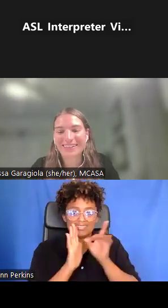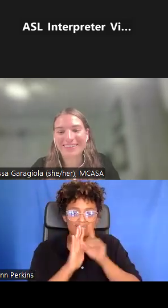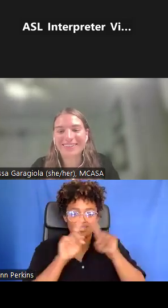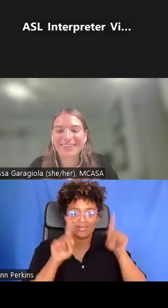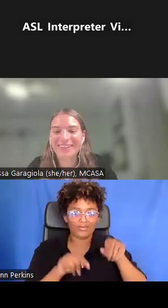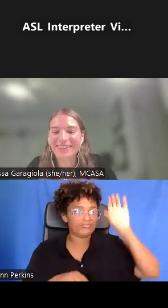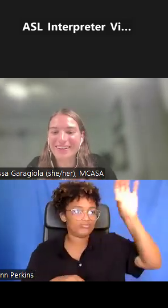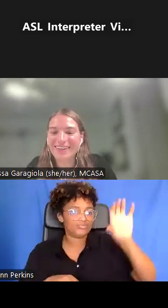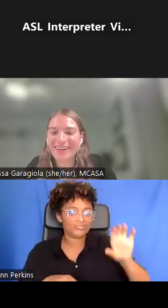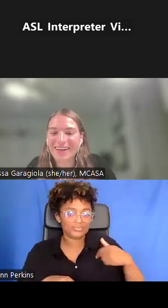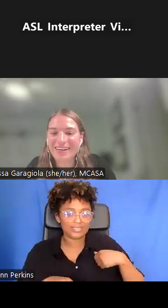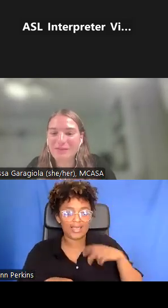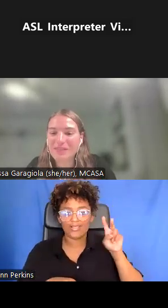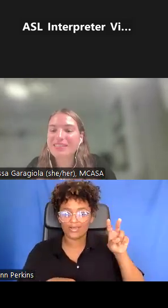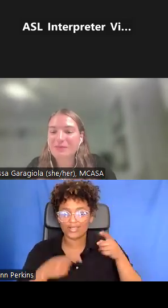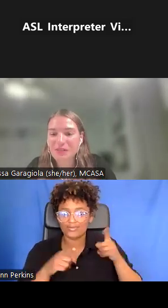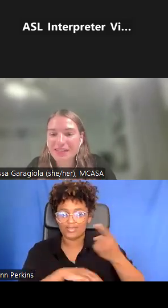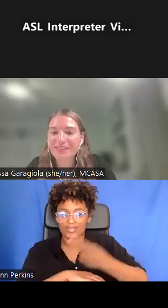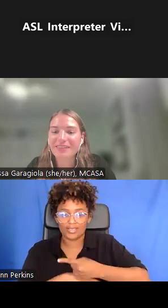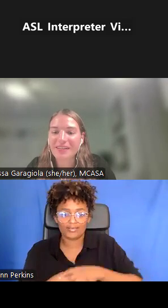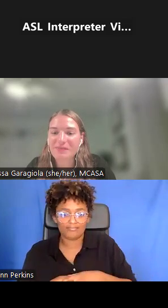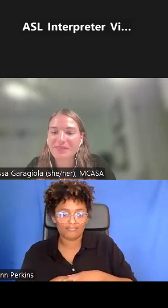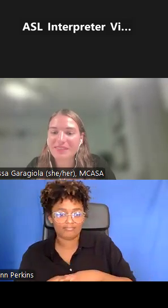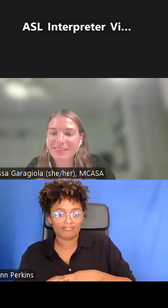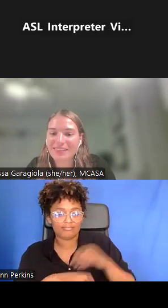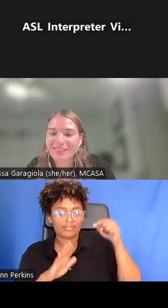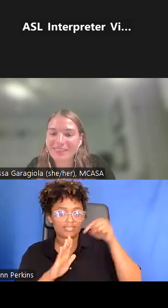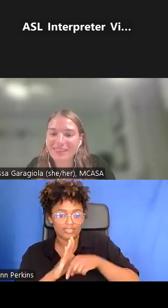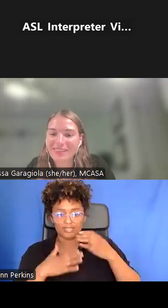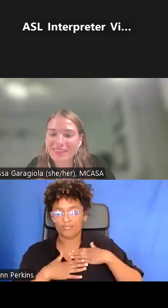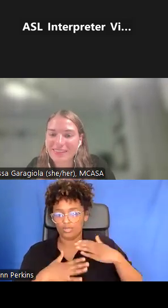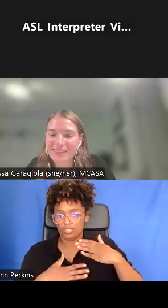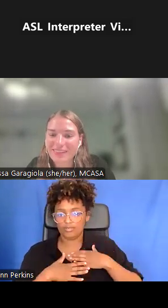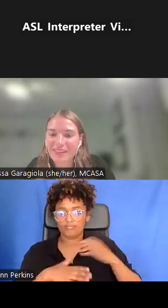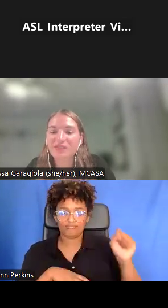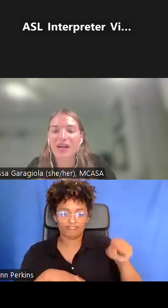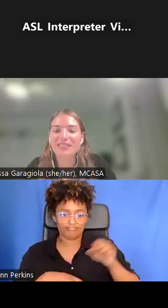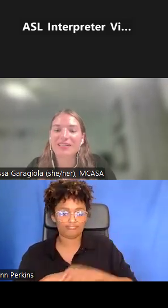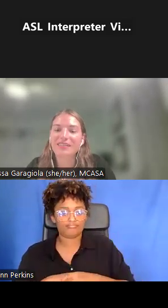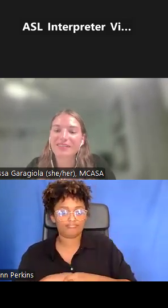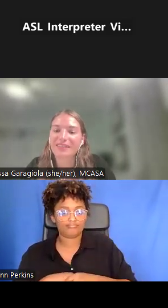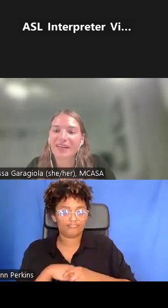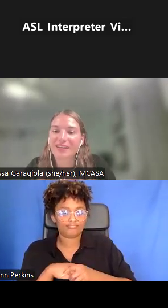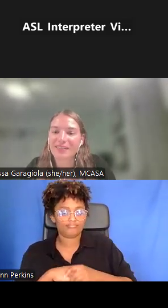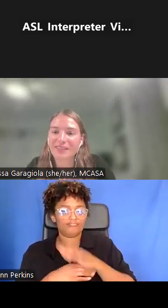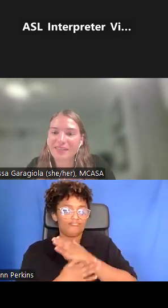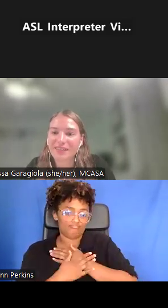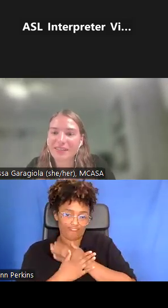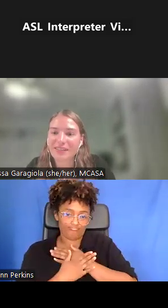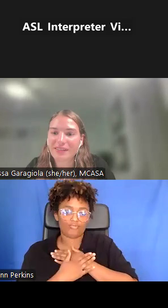day. Deep breathing. Yep. Resting.